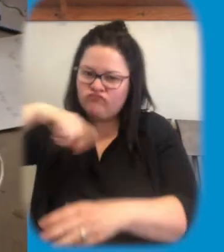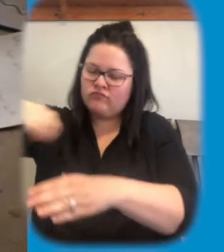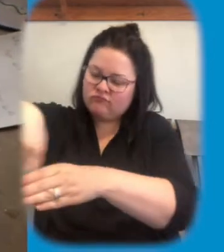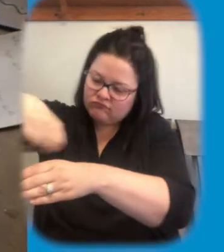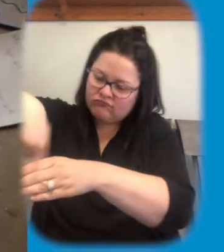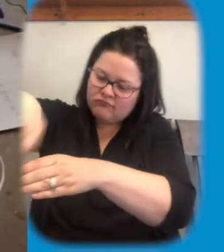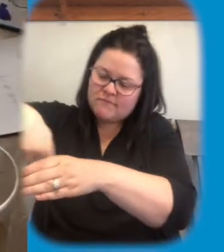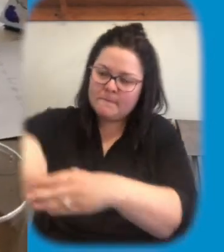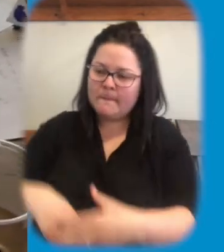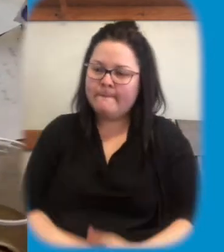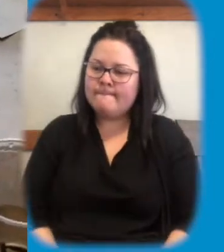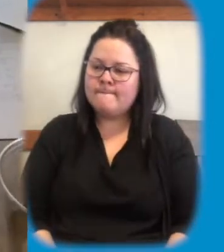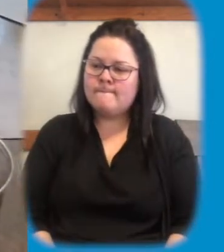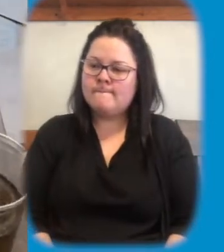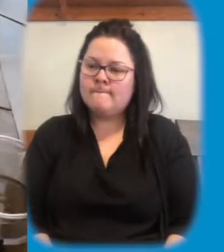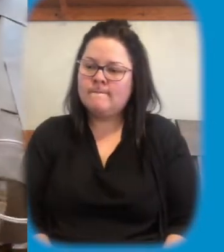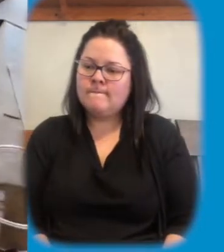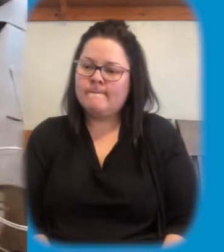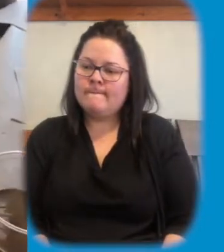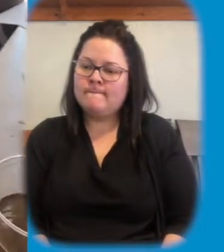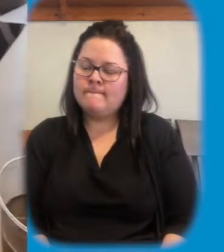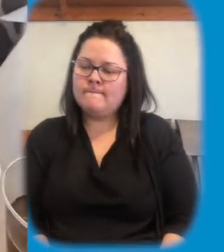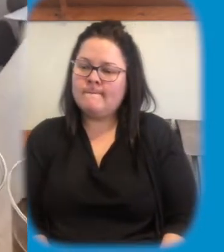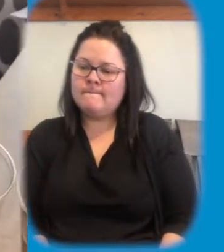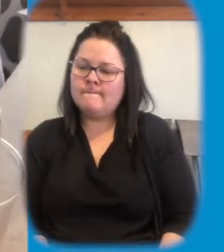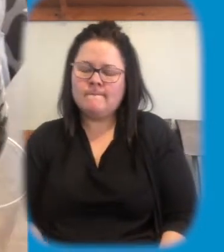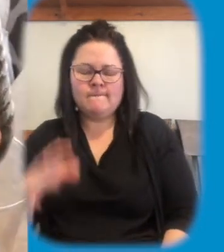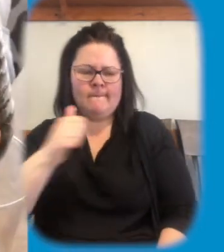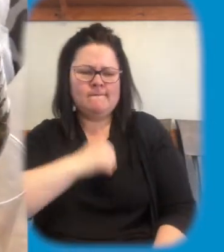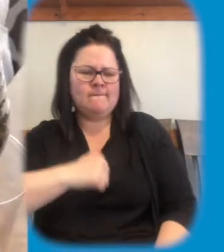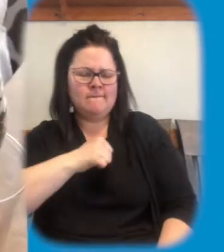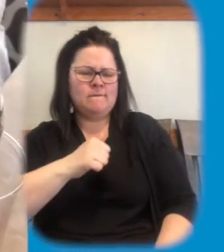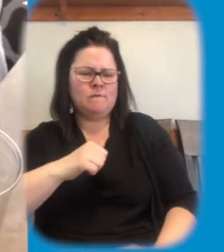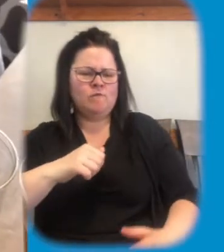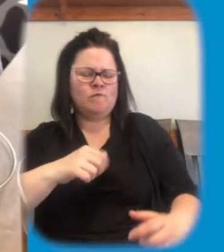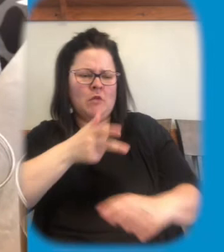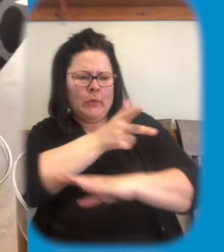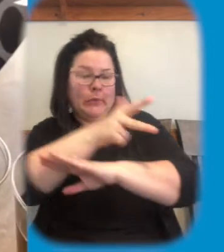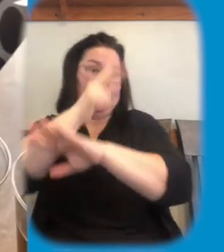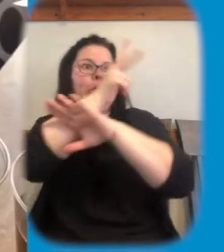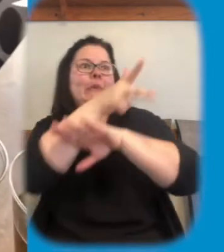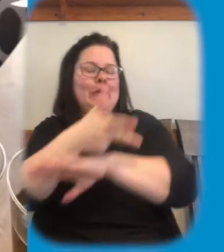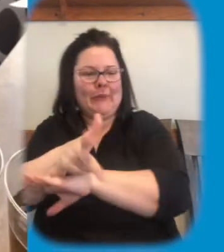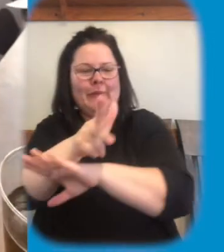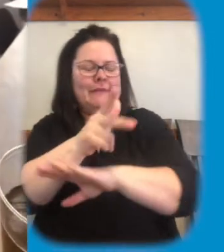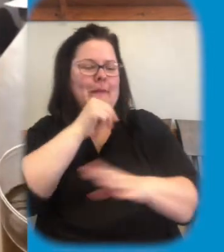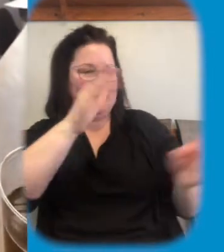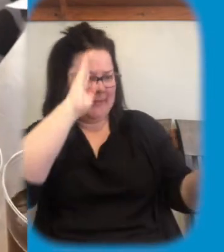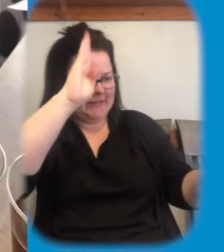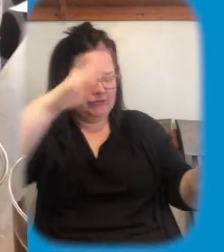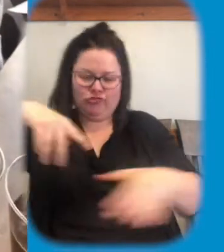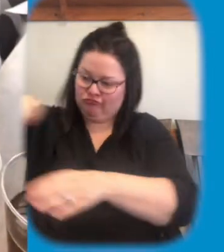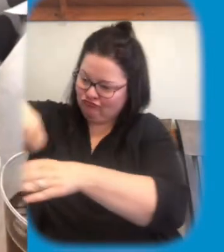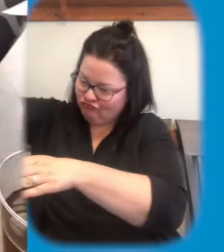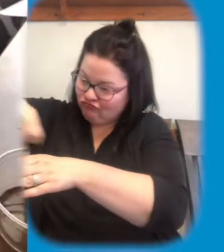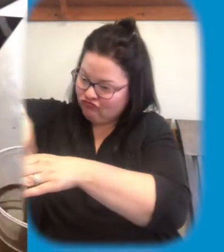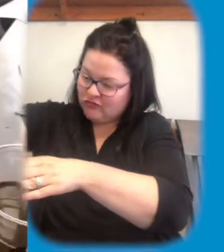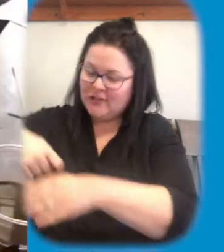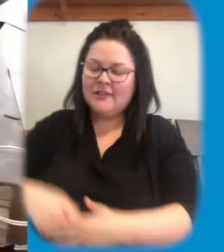it's still going to be dirty. Sorry, I'm stirring and I'm not watching where I'm putting the camera. Hang on, one